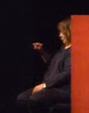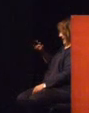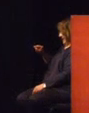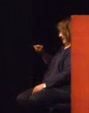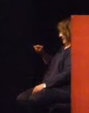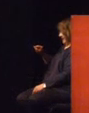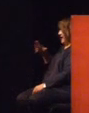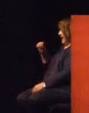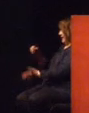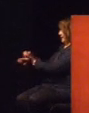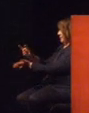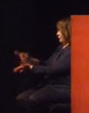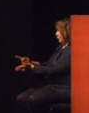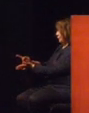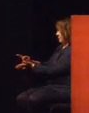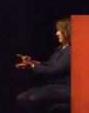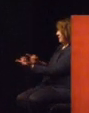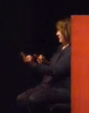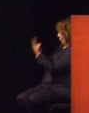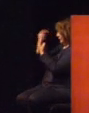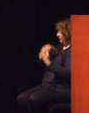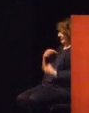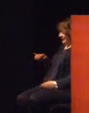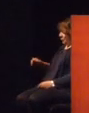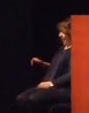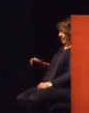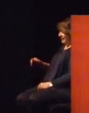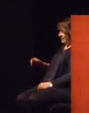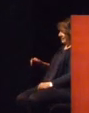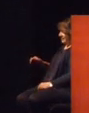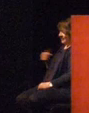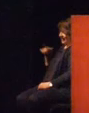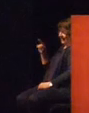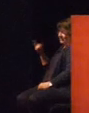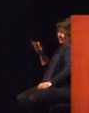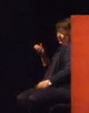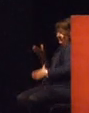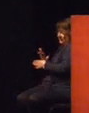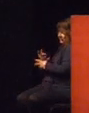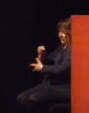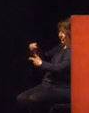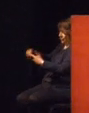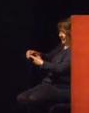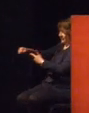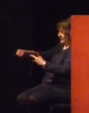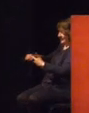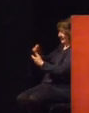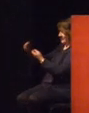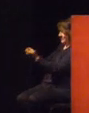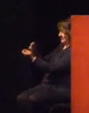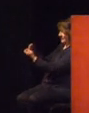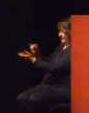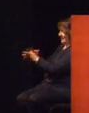and approved goals for me as well. And I just wanted to share three of those areas in particular